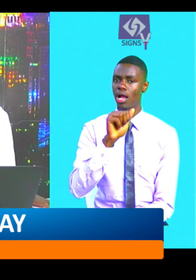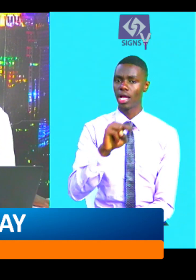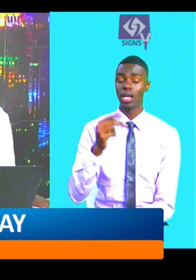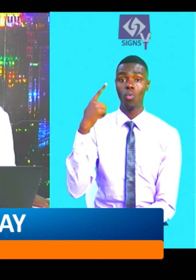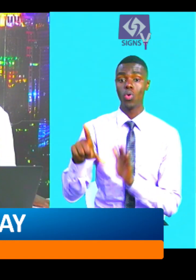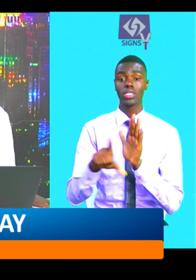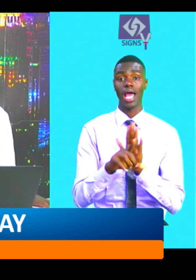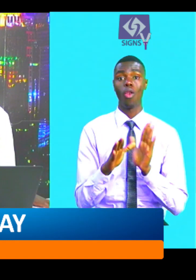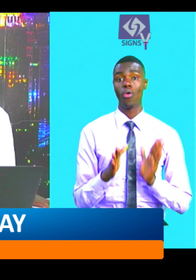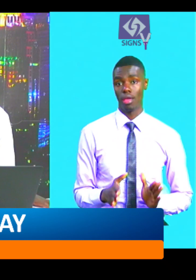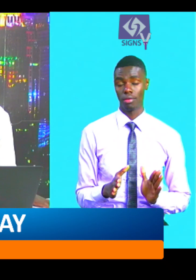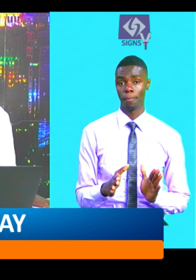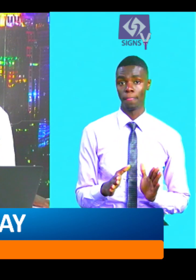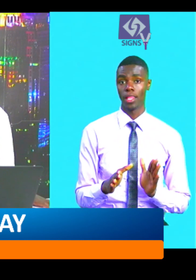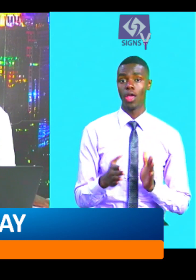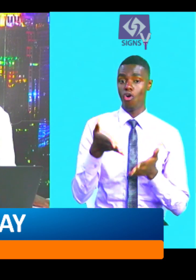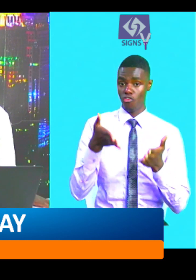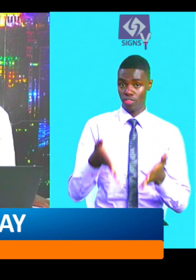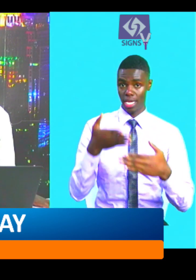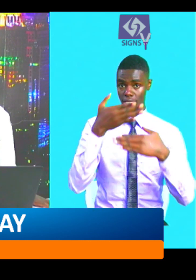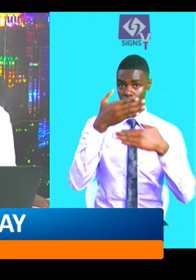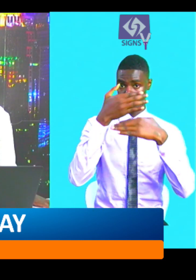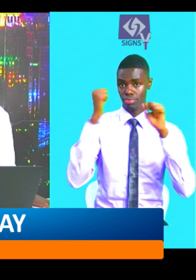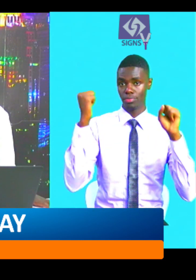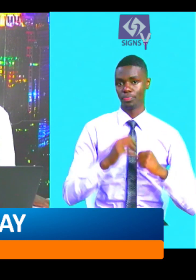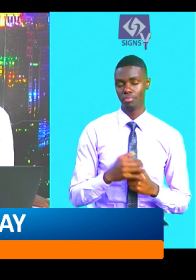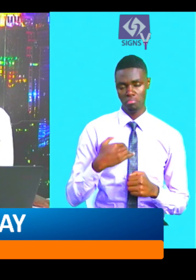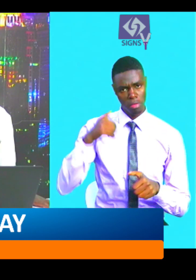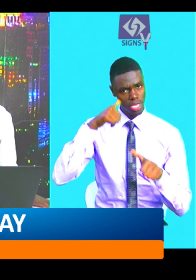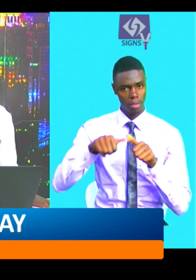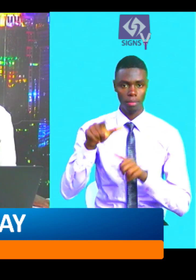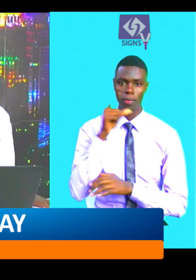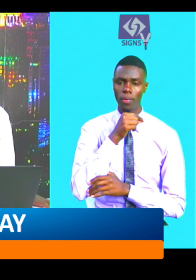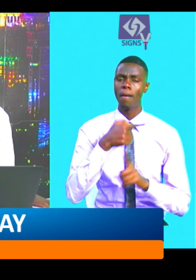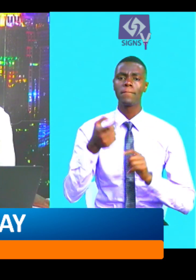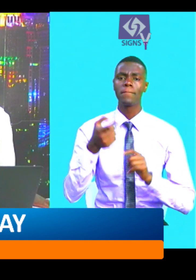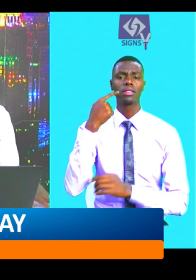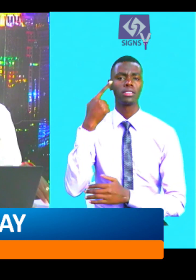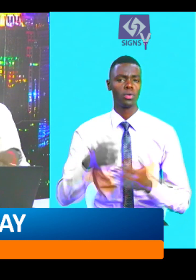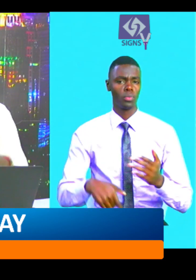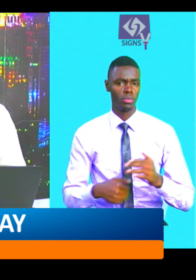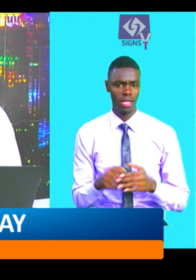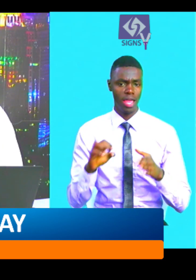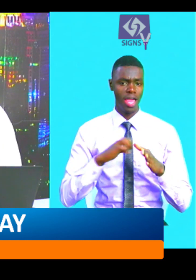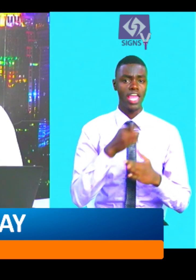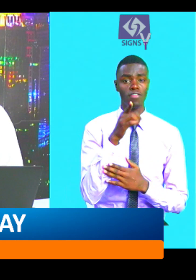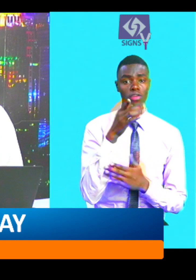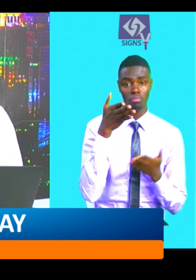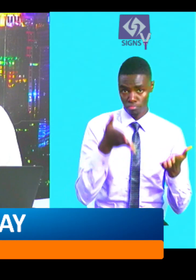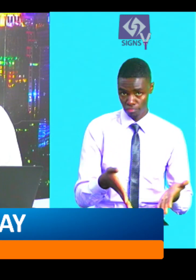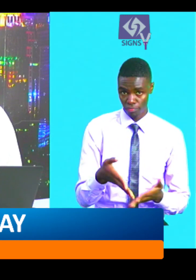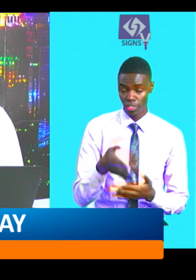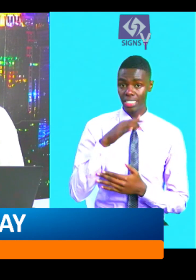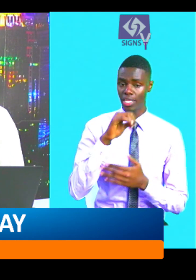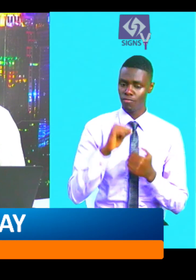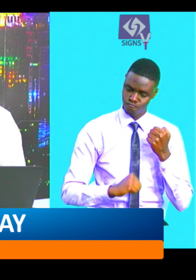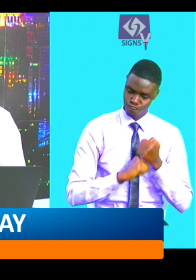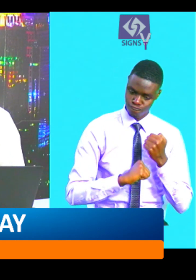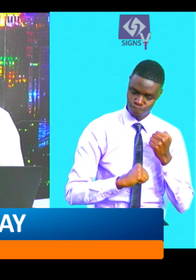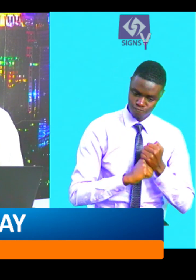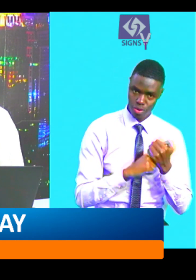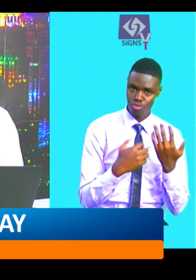hizi vitu ndogo ndogo. I think once the case is in the court, Yes. they will stick to their high standards. Yeah. I